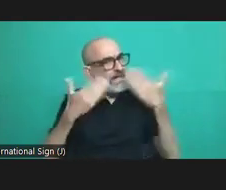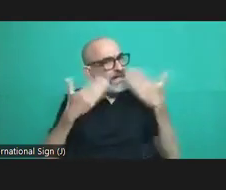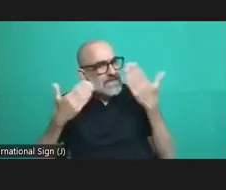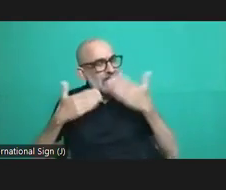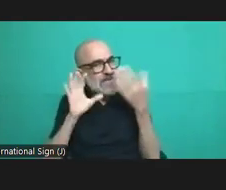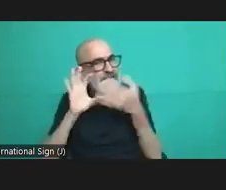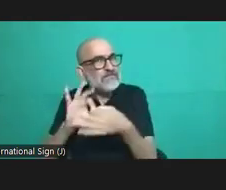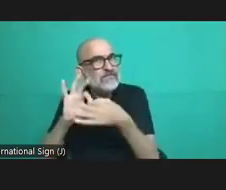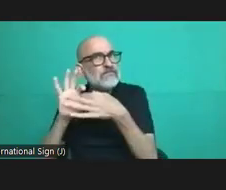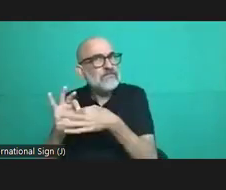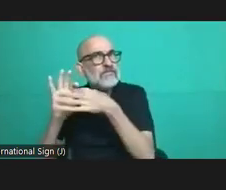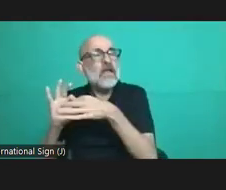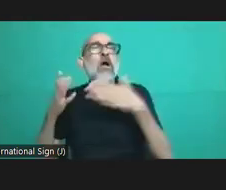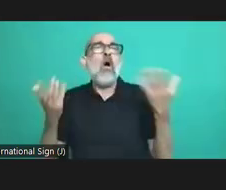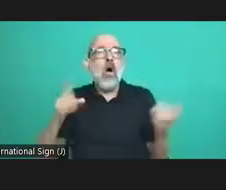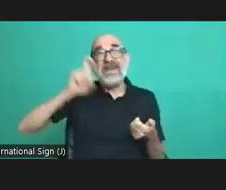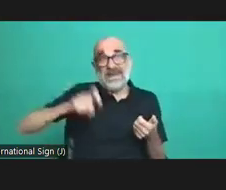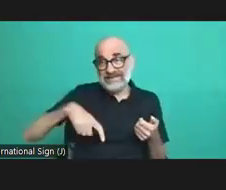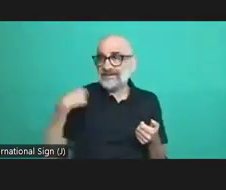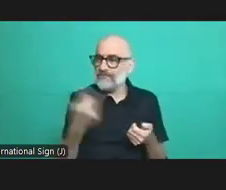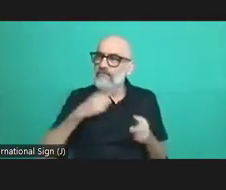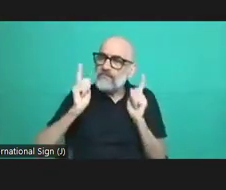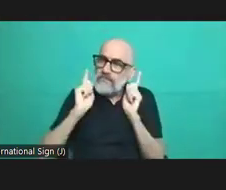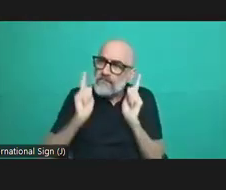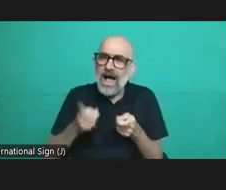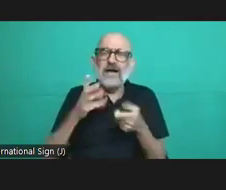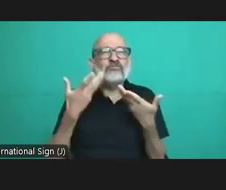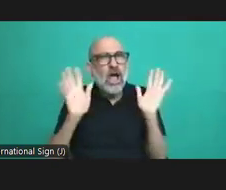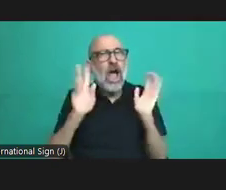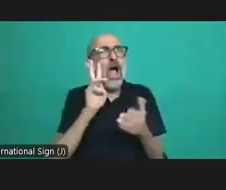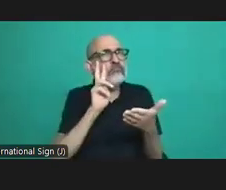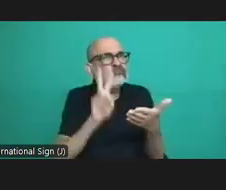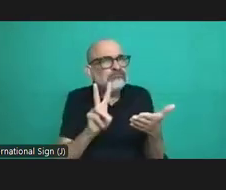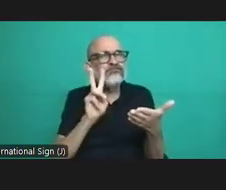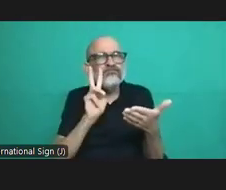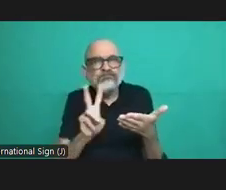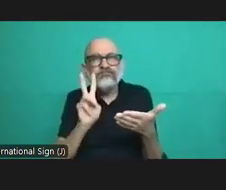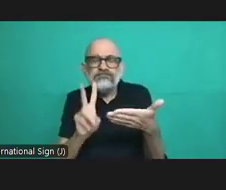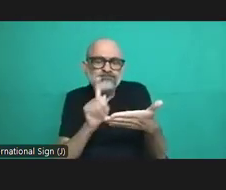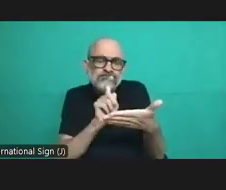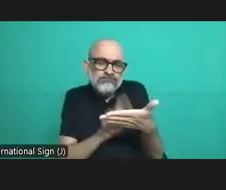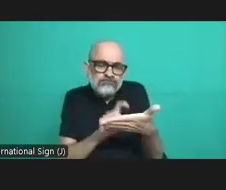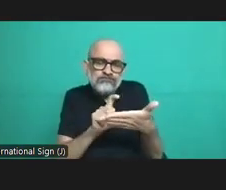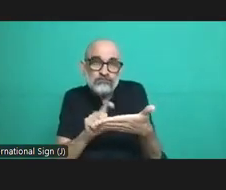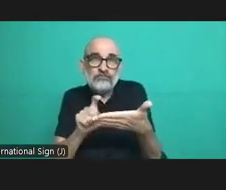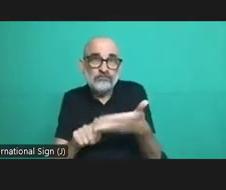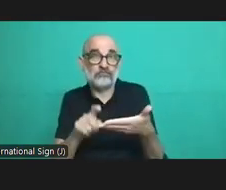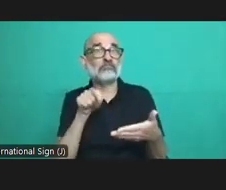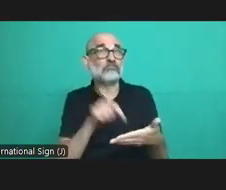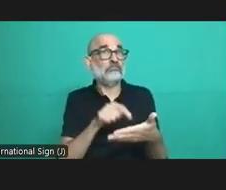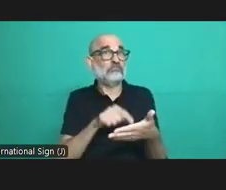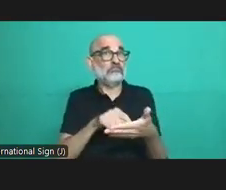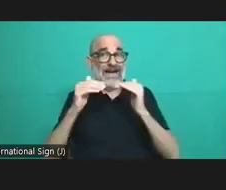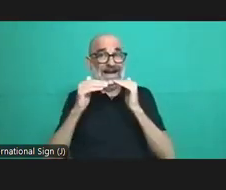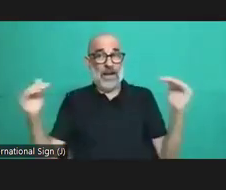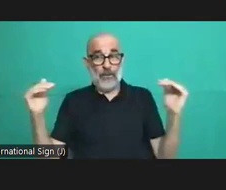the operational teams at local level. We say this because our staff is always busy.